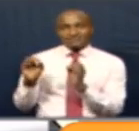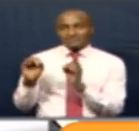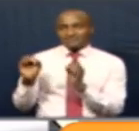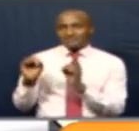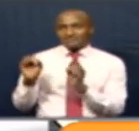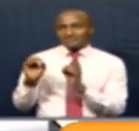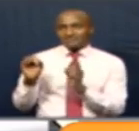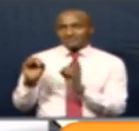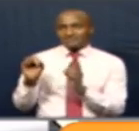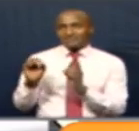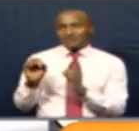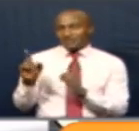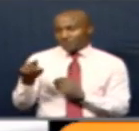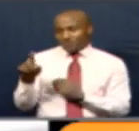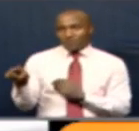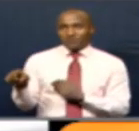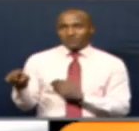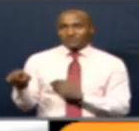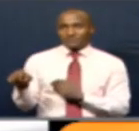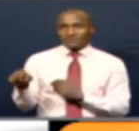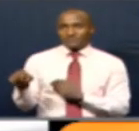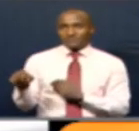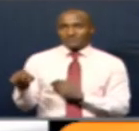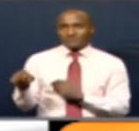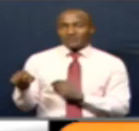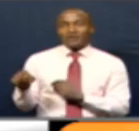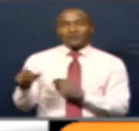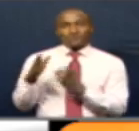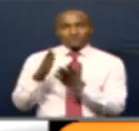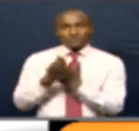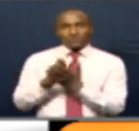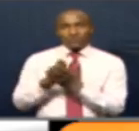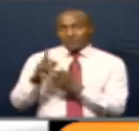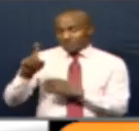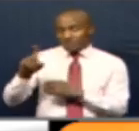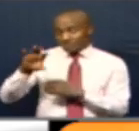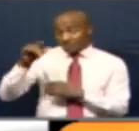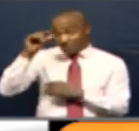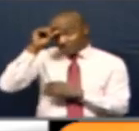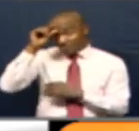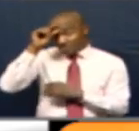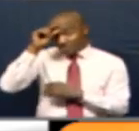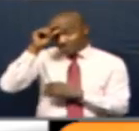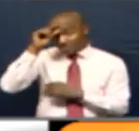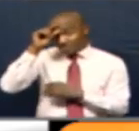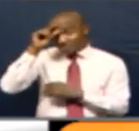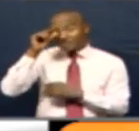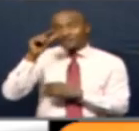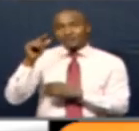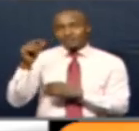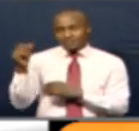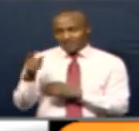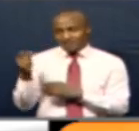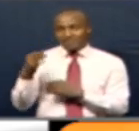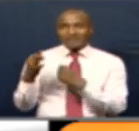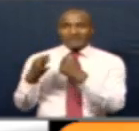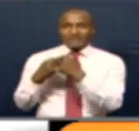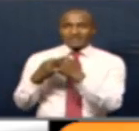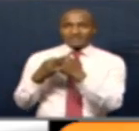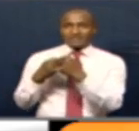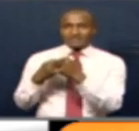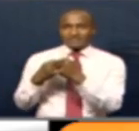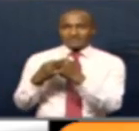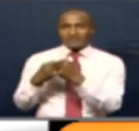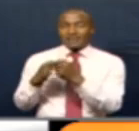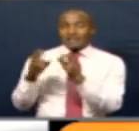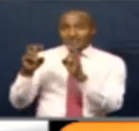a disservice and an injustice. This administration has been in office for all of 8 months, and the matters which